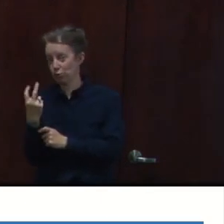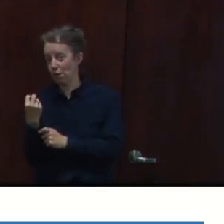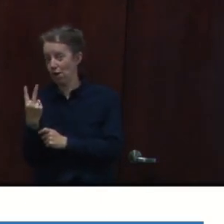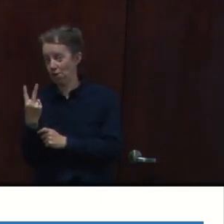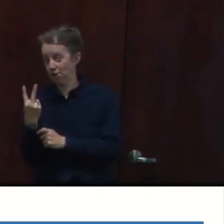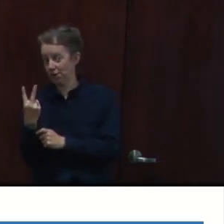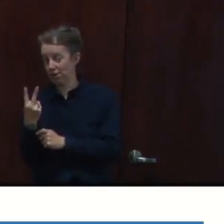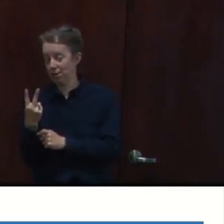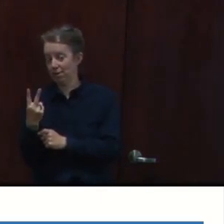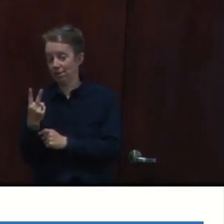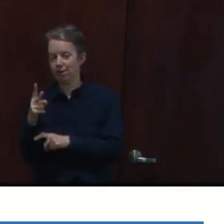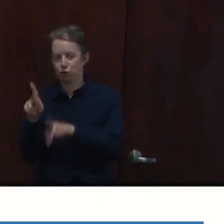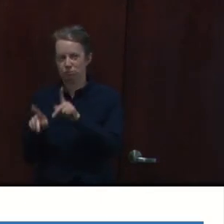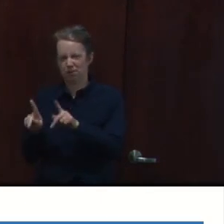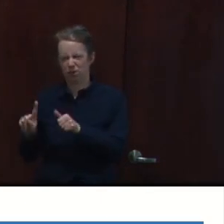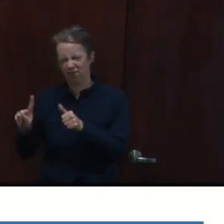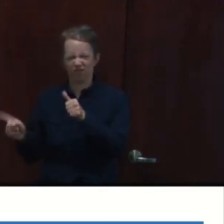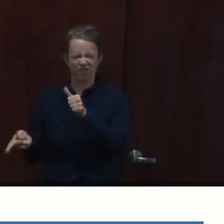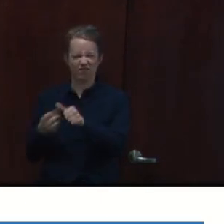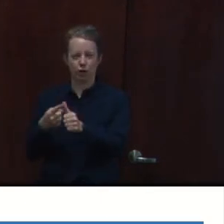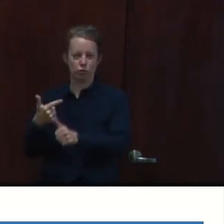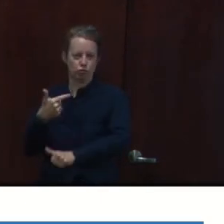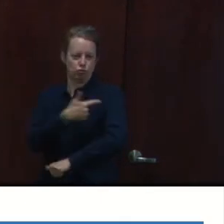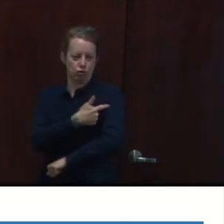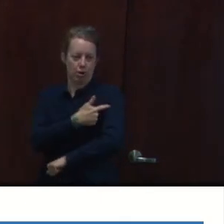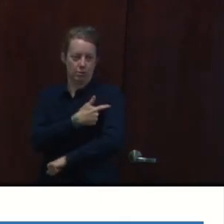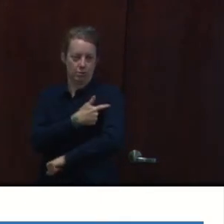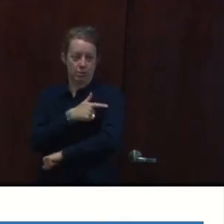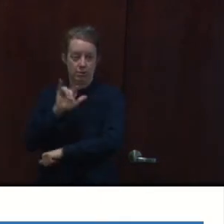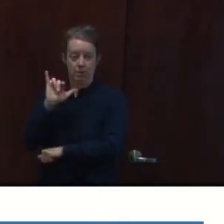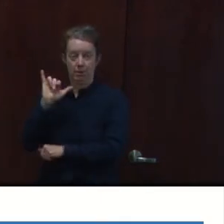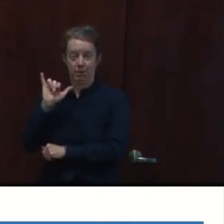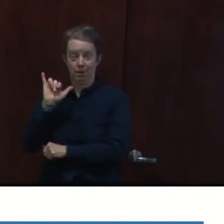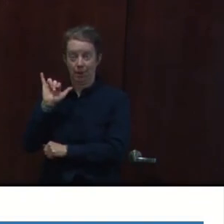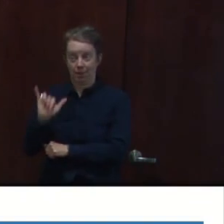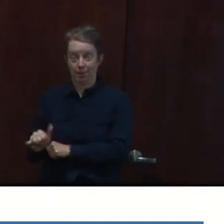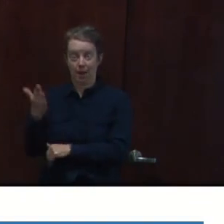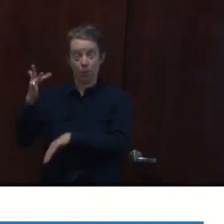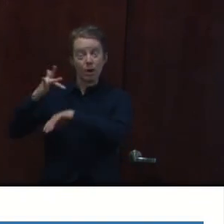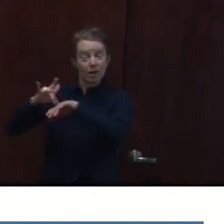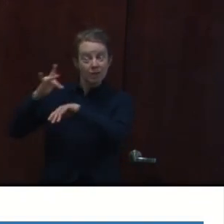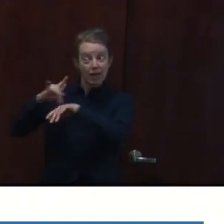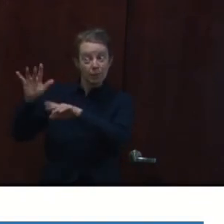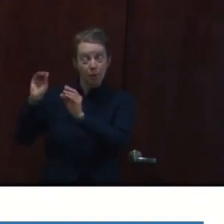all their first dose. There are no more of that shipment on the shelf.